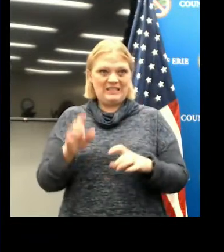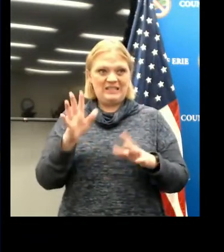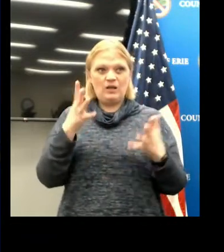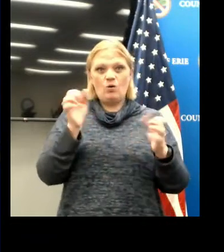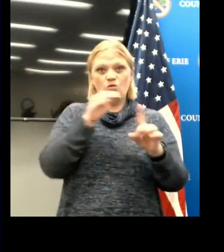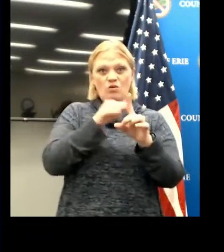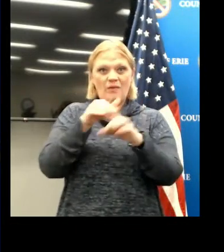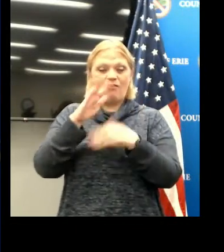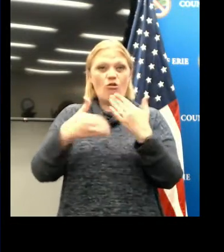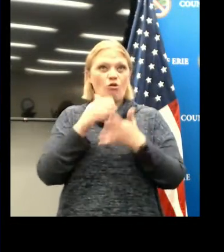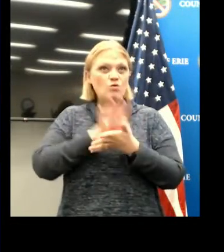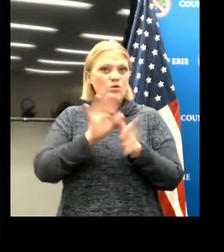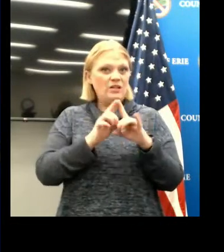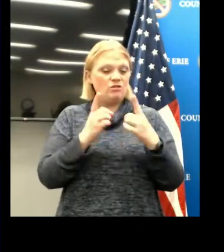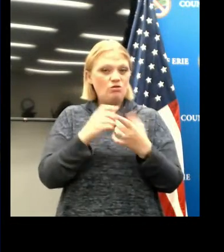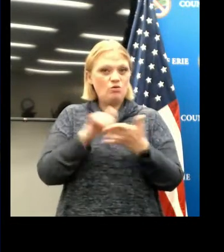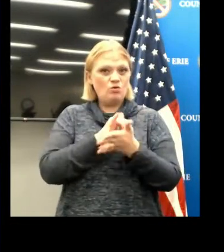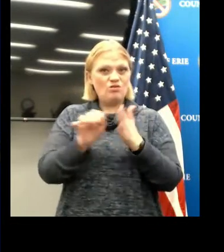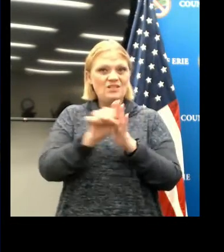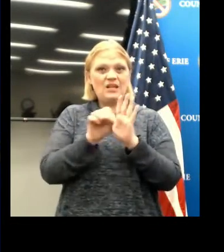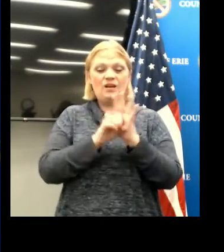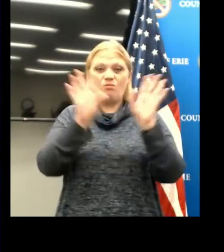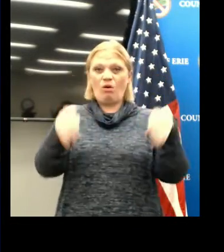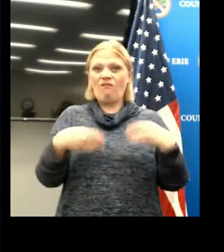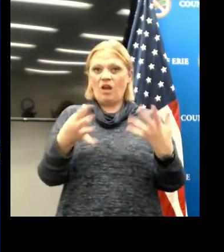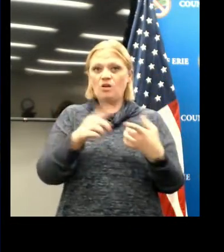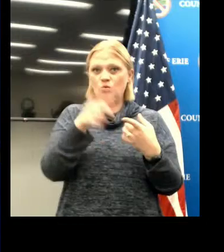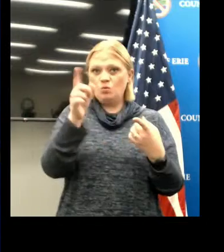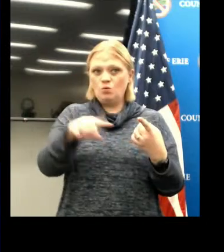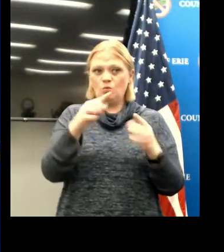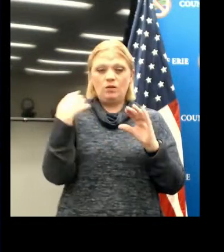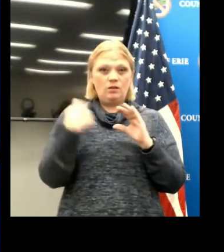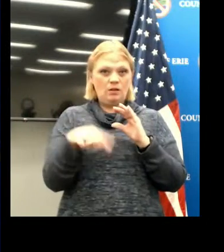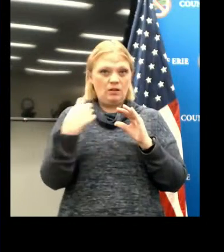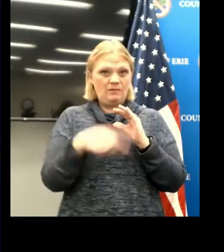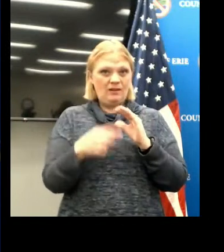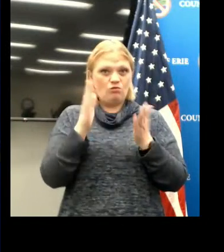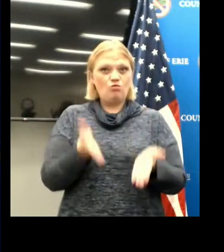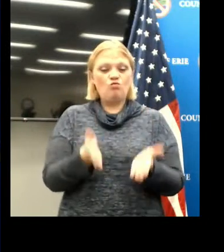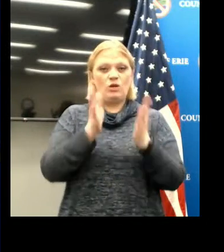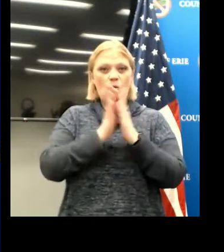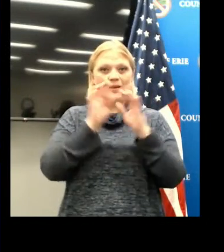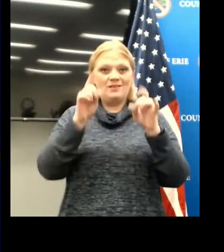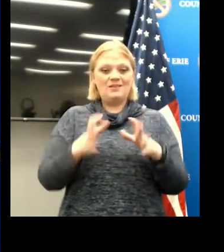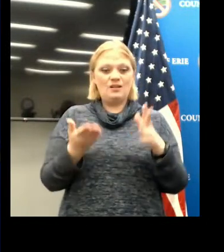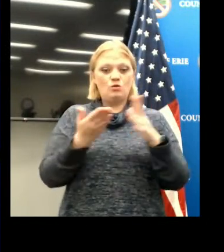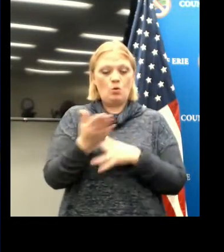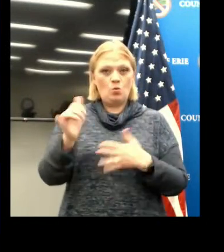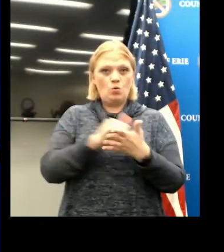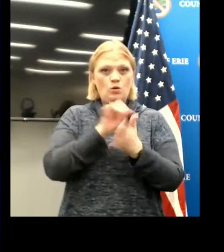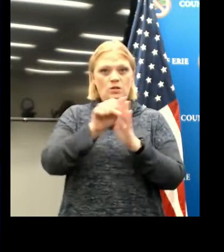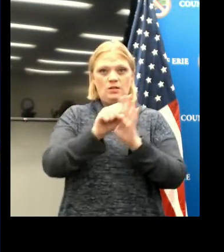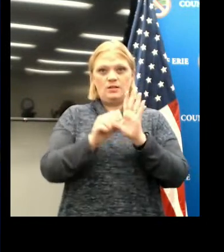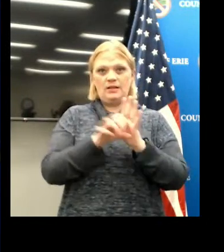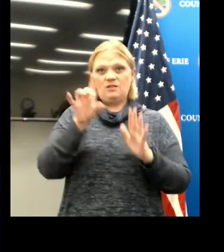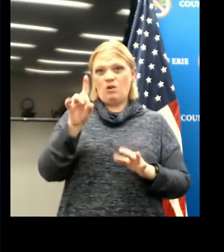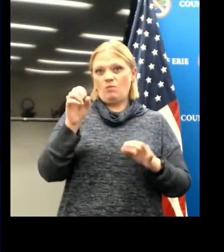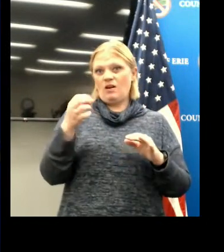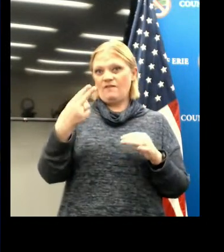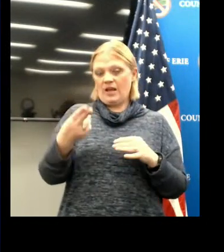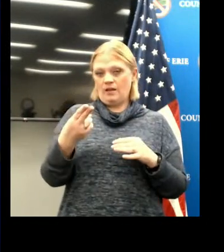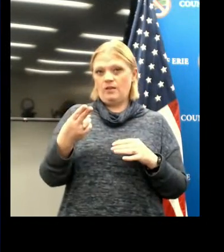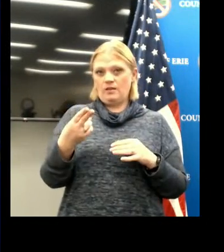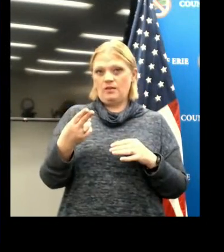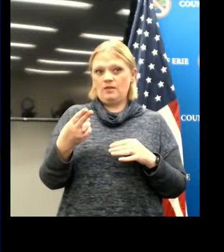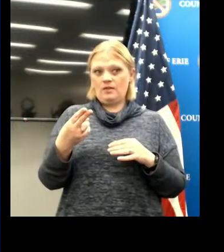remind all the school districts that New York State has provided to you an email to request tests through the New York State Department of Health, the Binax tests.